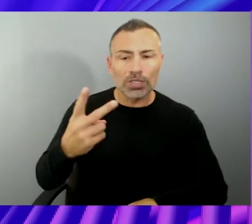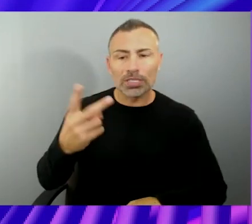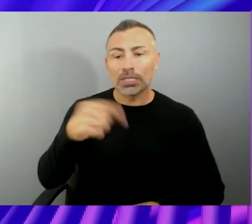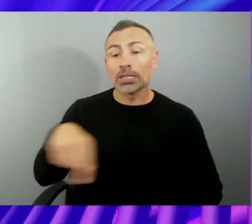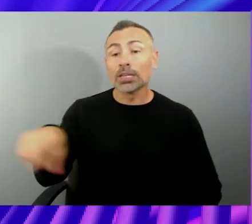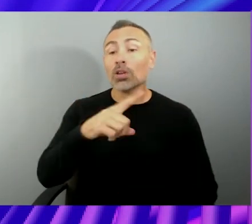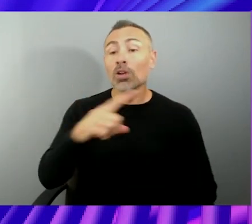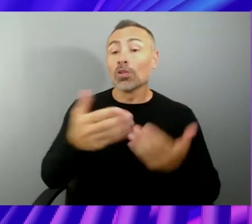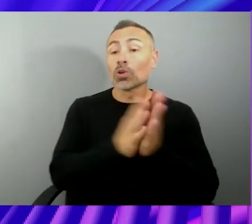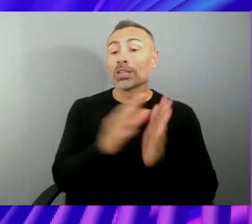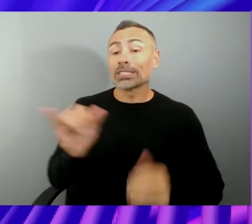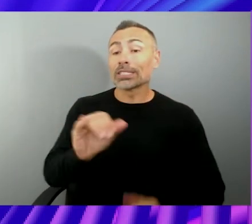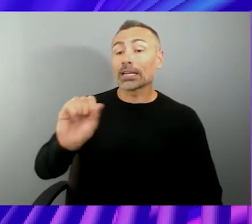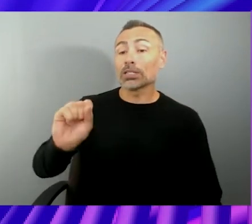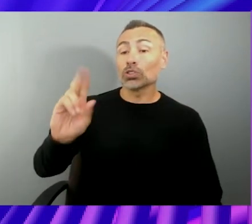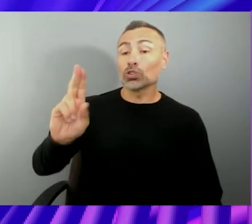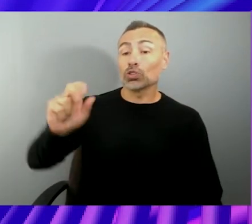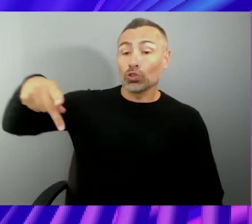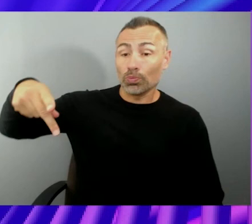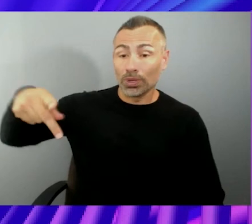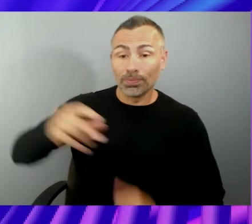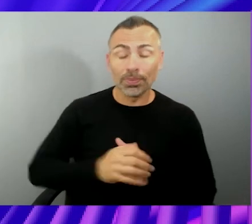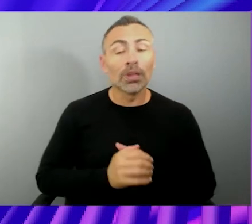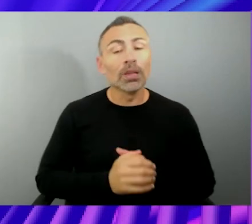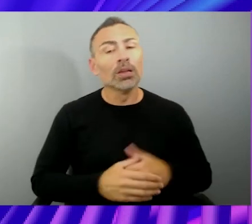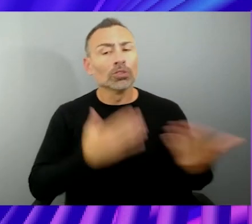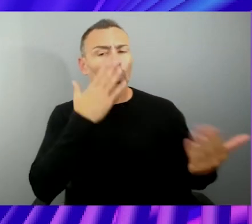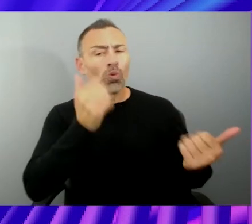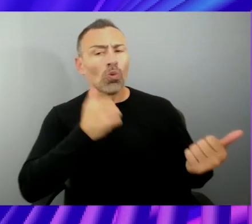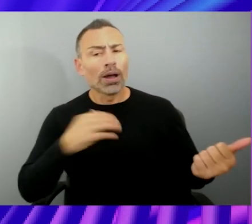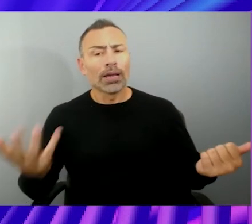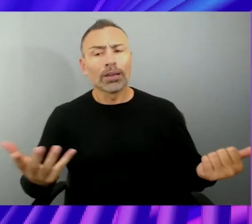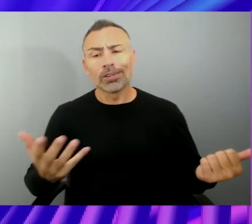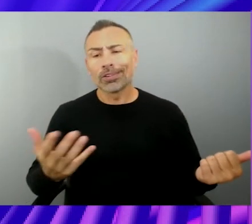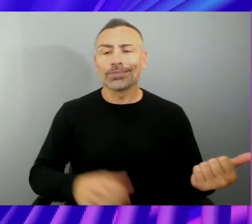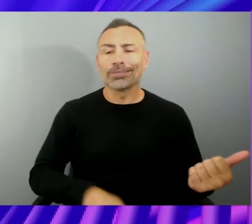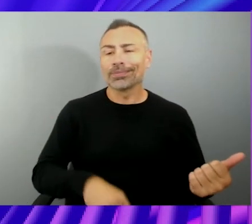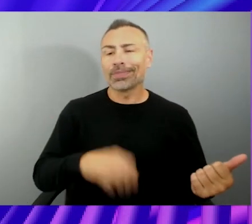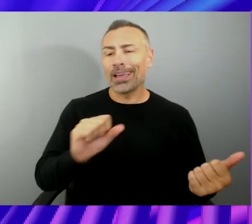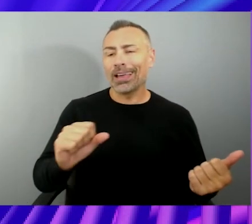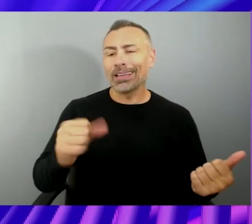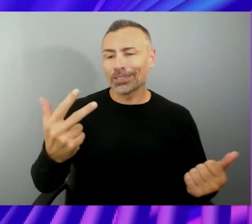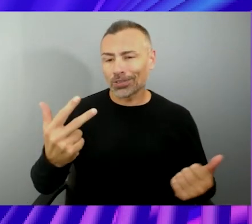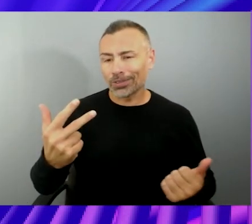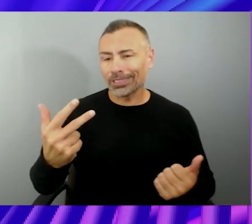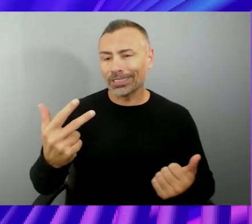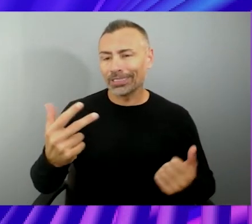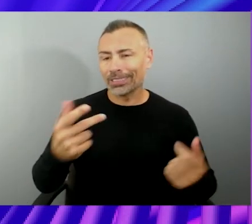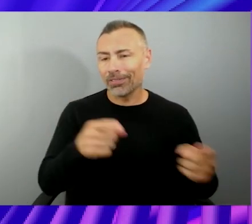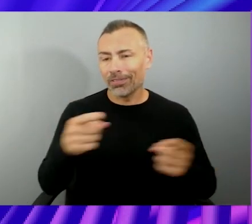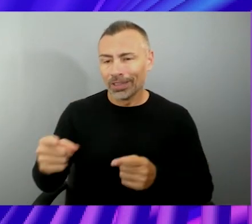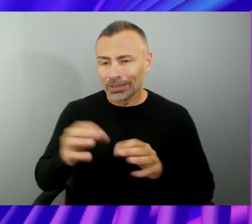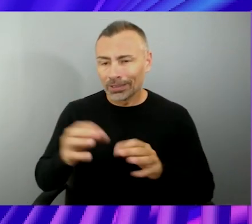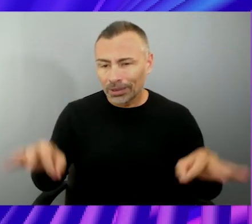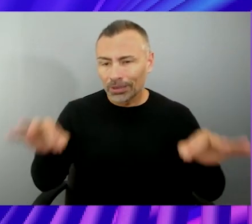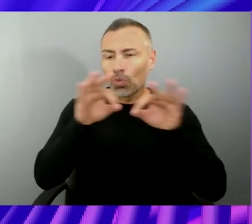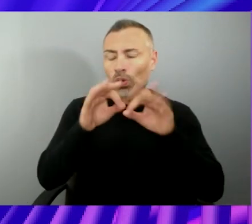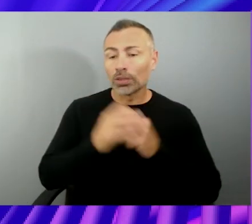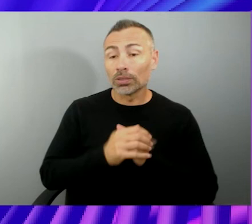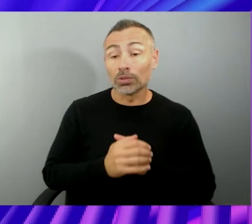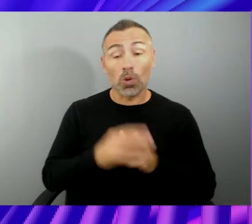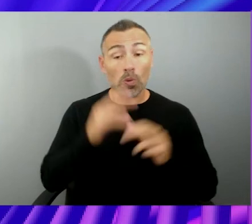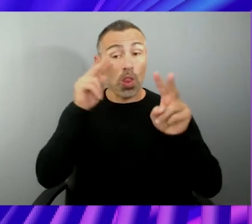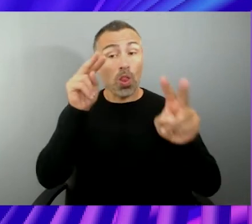So as you mentioned earlier, why are S3 data events important? Well, when we look at CloudTrail, the S3 object level logging will show